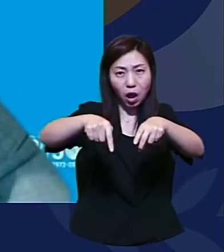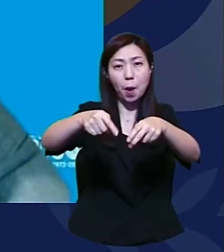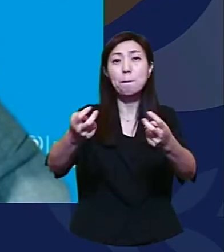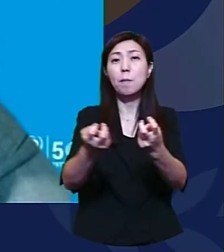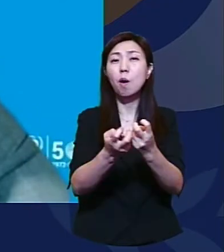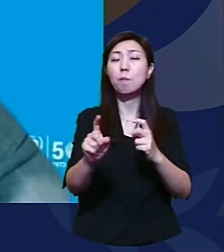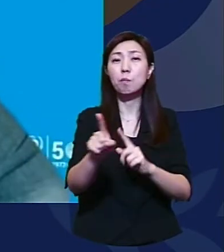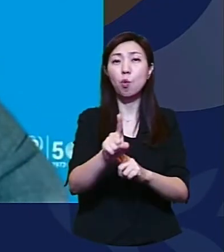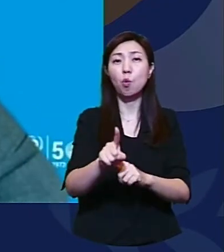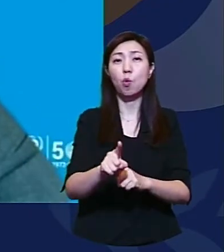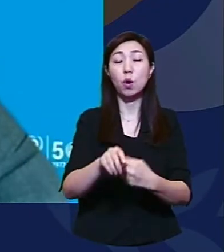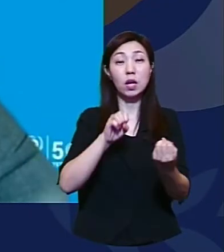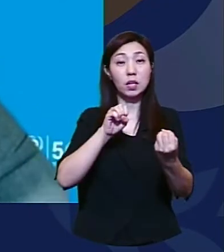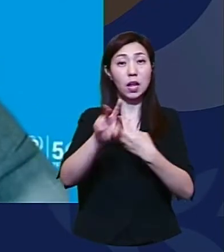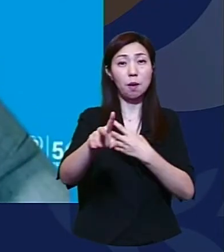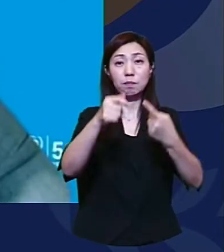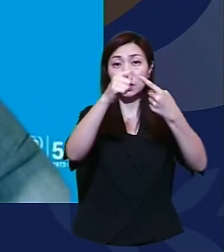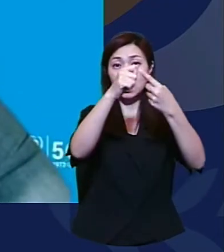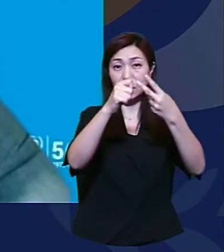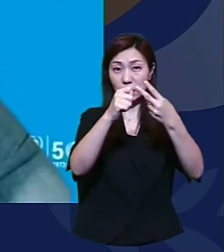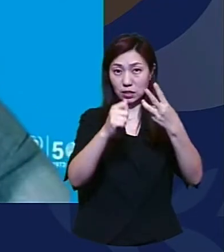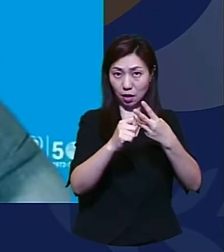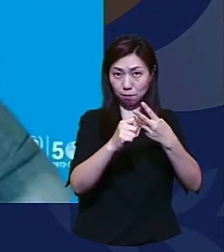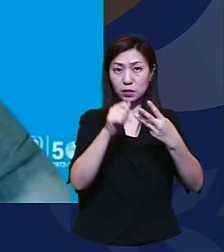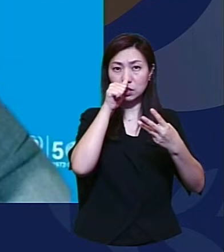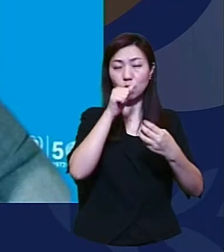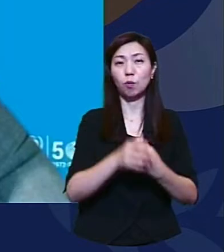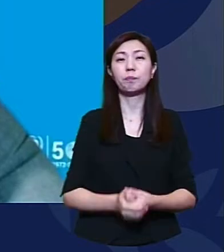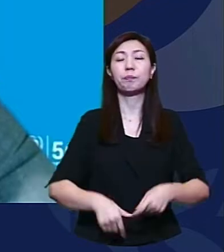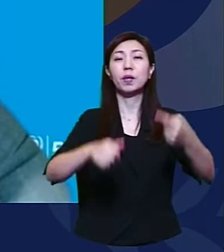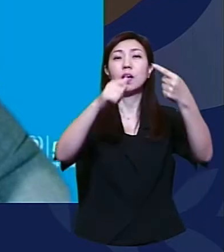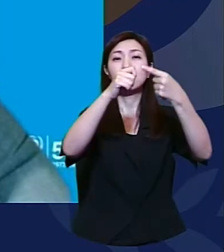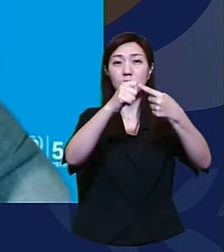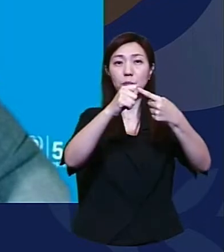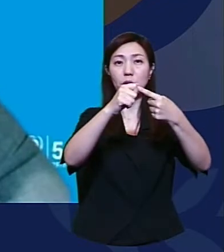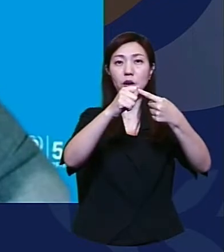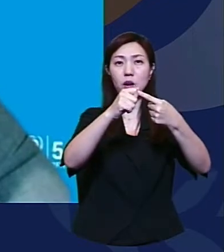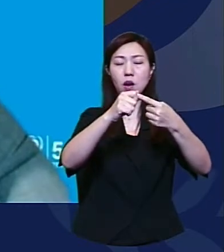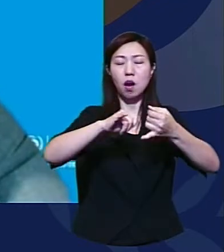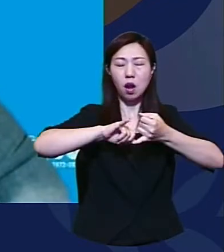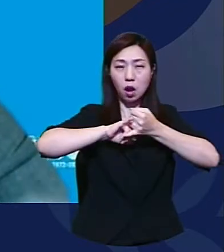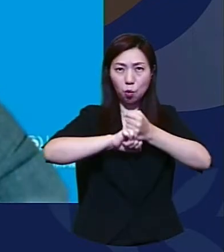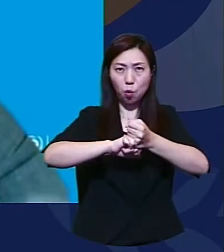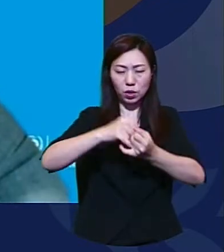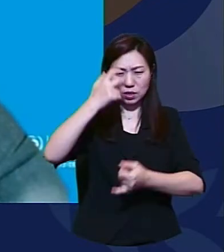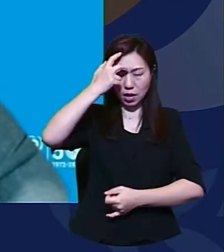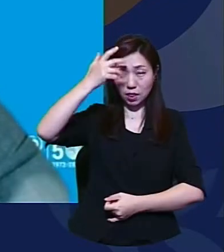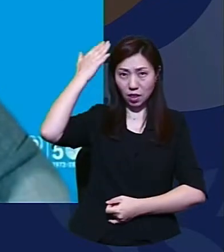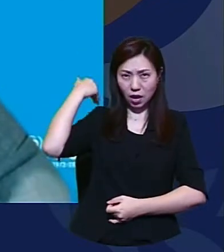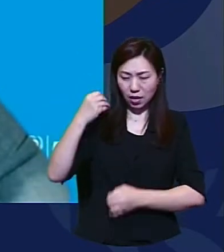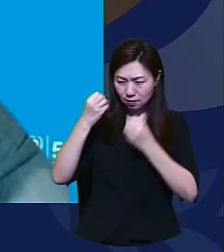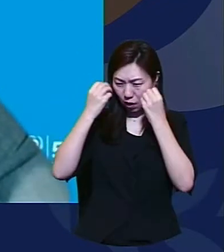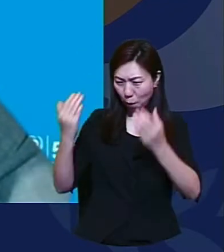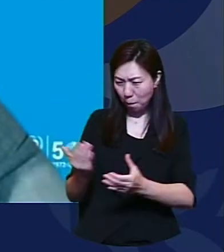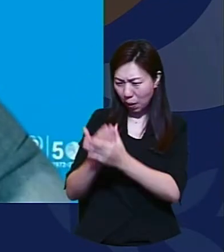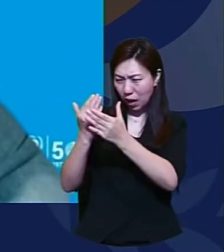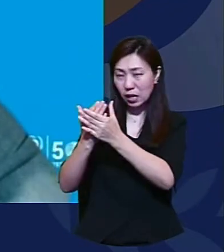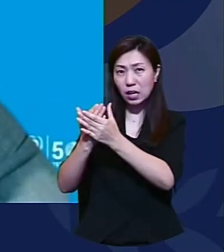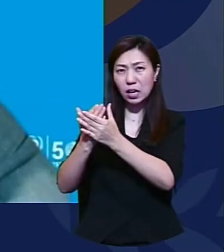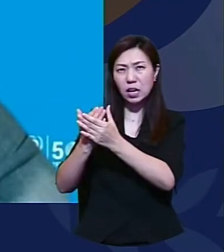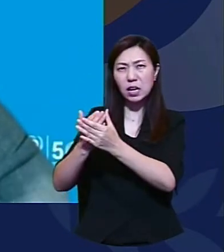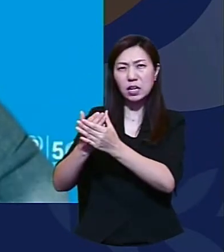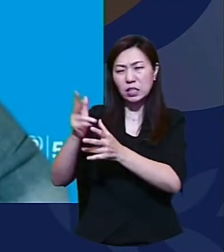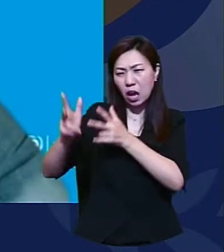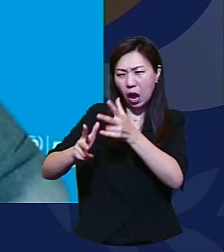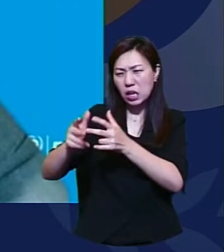parts. First, we must avoid the development mistakes of the past. These are fueling